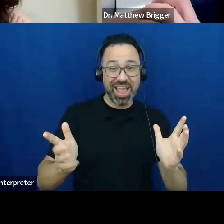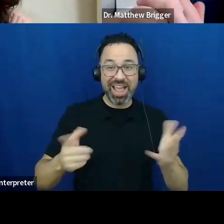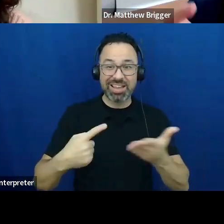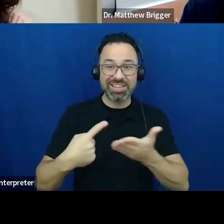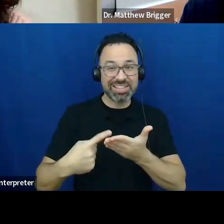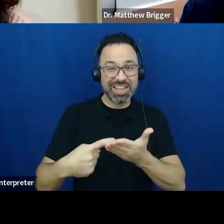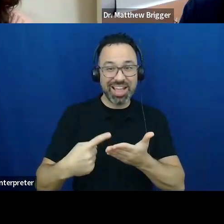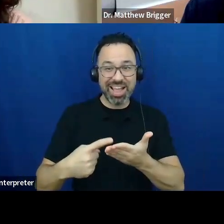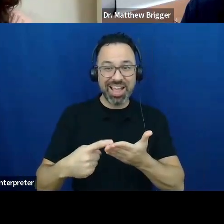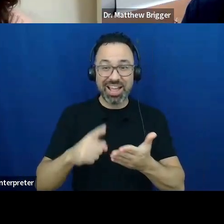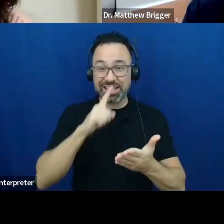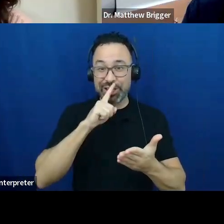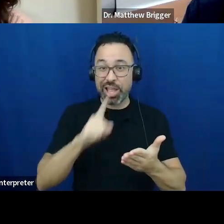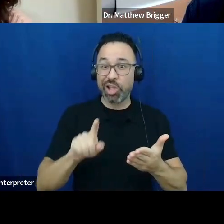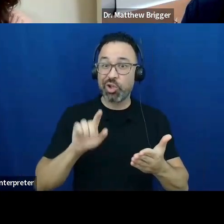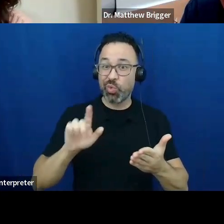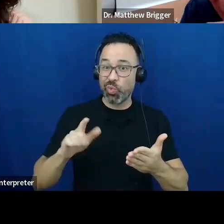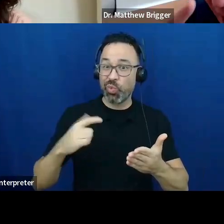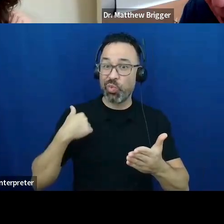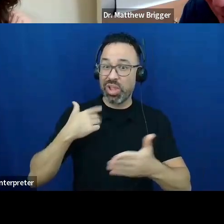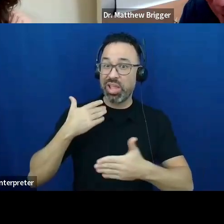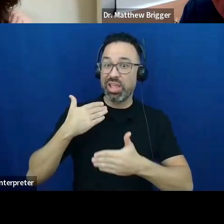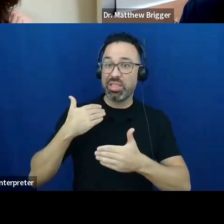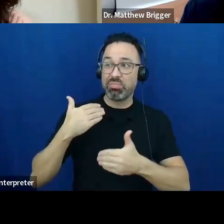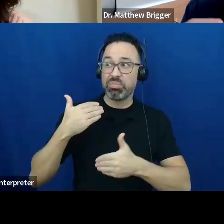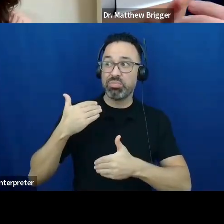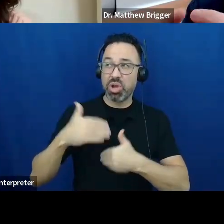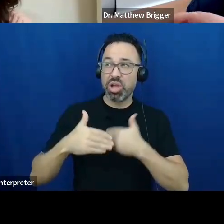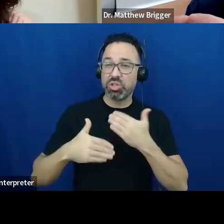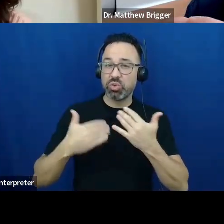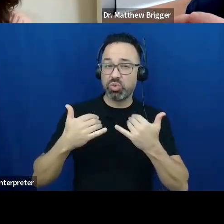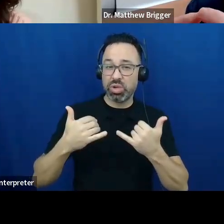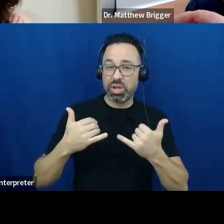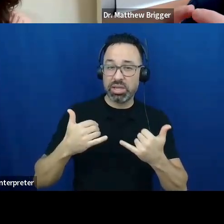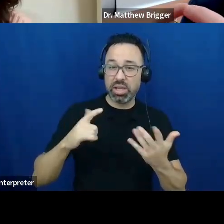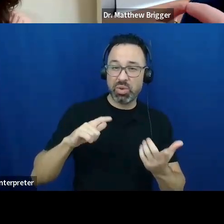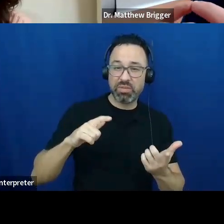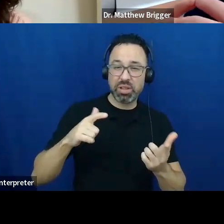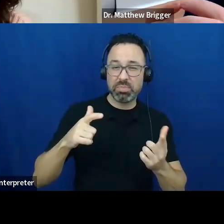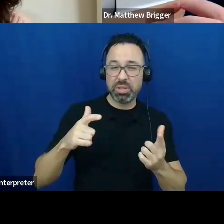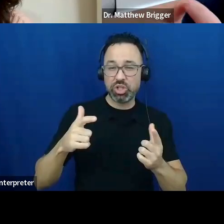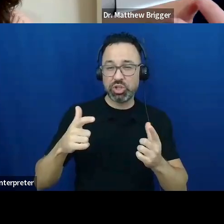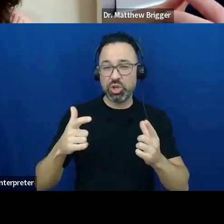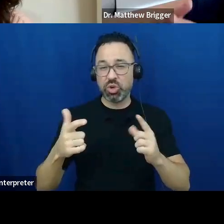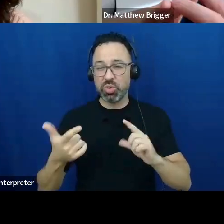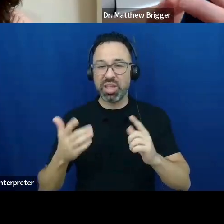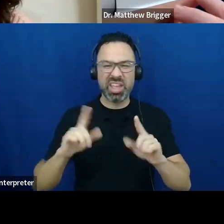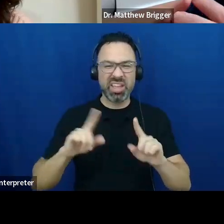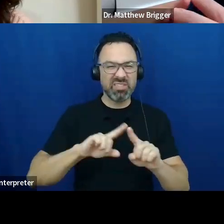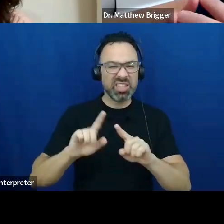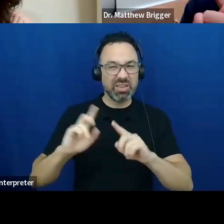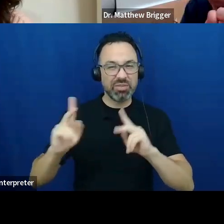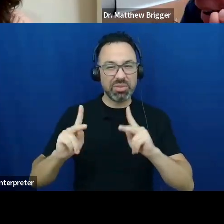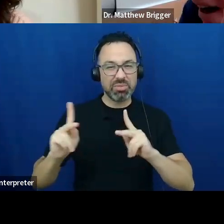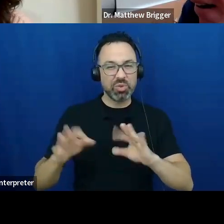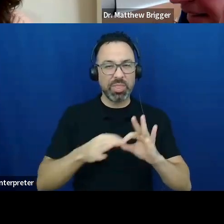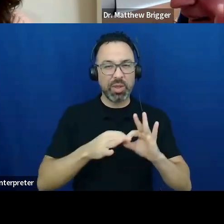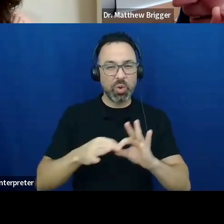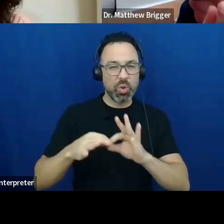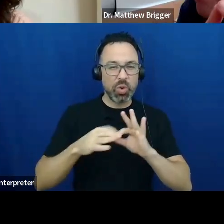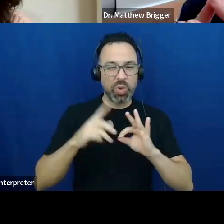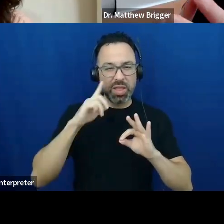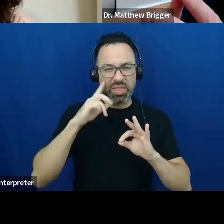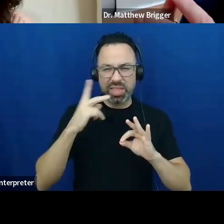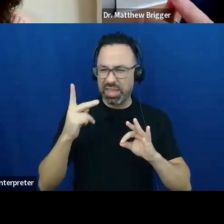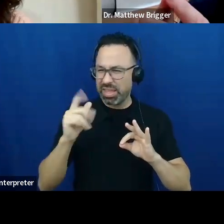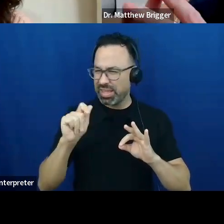discuss. We are actually in the process right now. We have a little turnover, and so we have a couple different people who do the coordination. I think Karen's